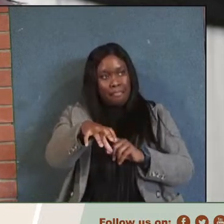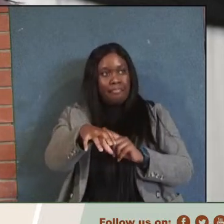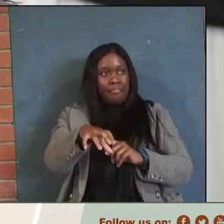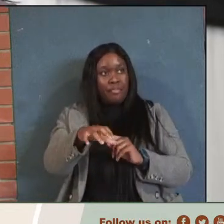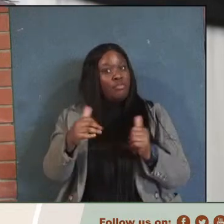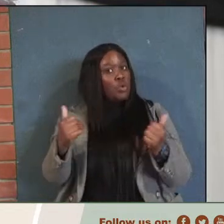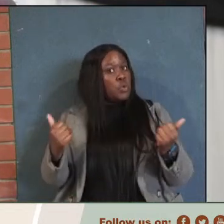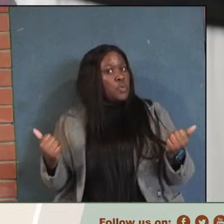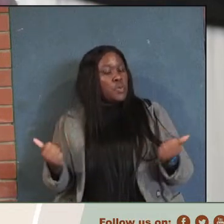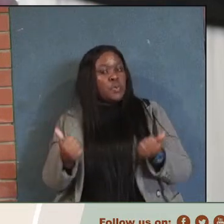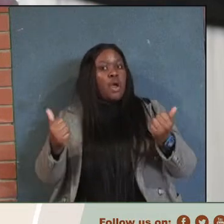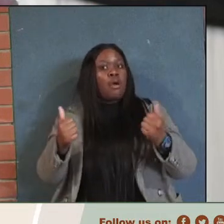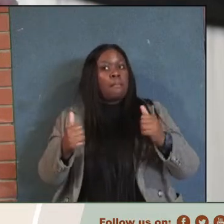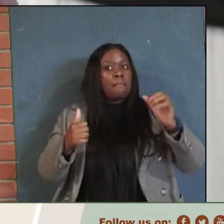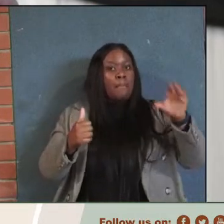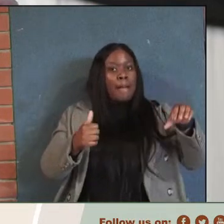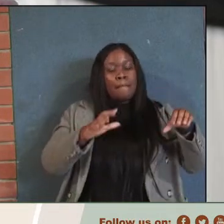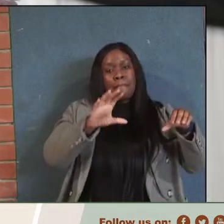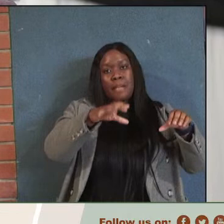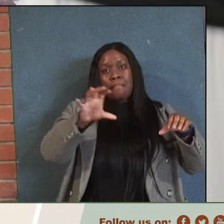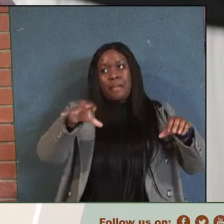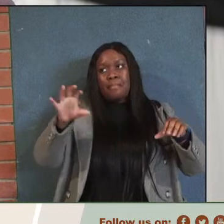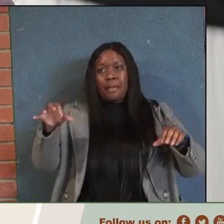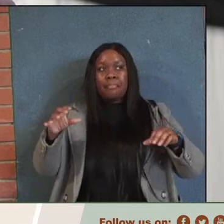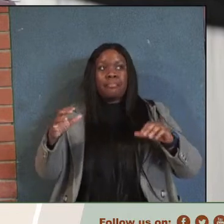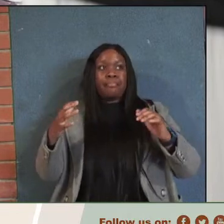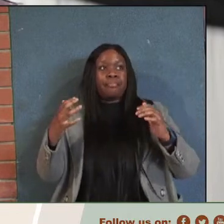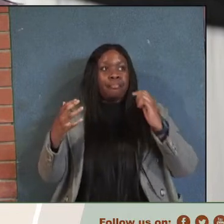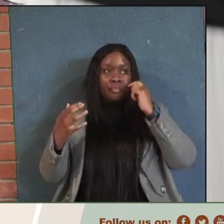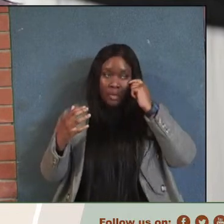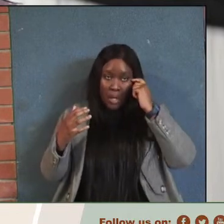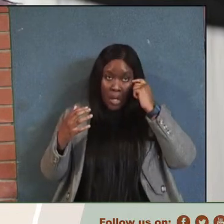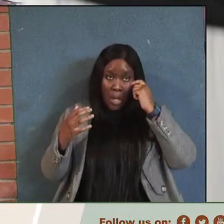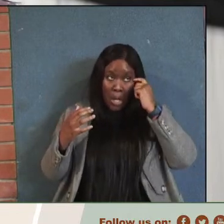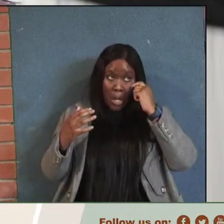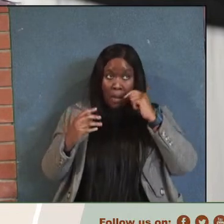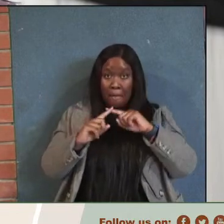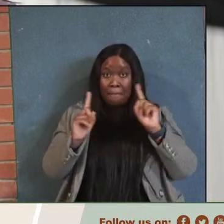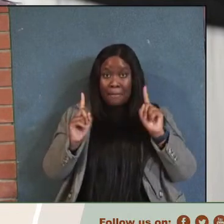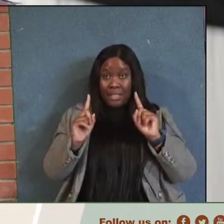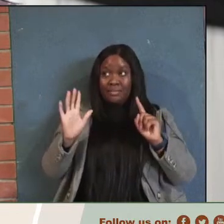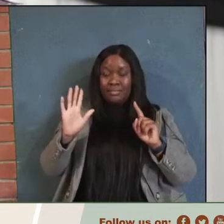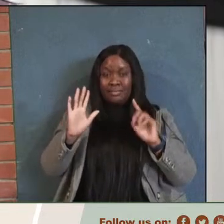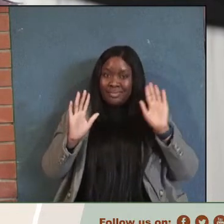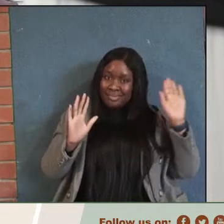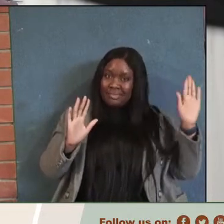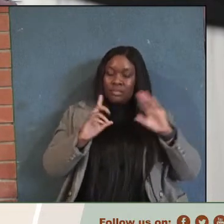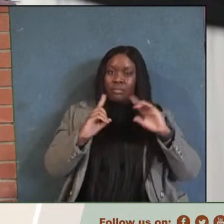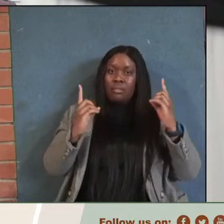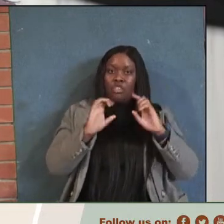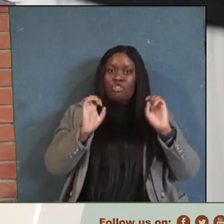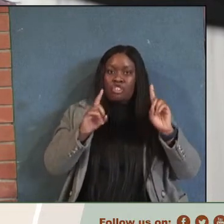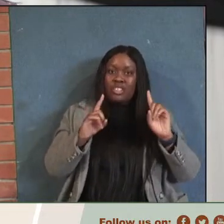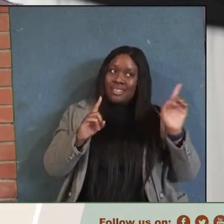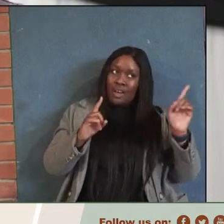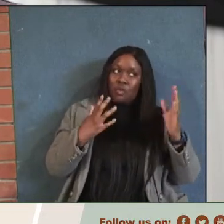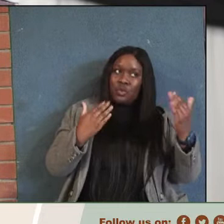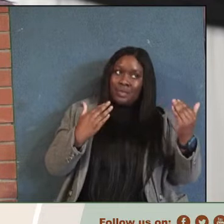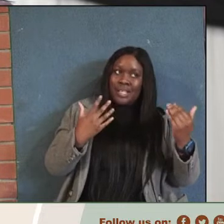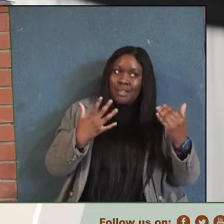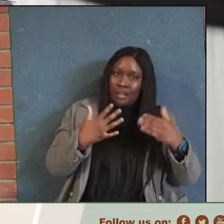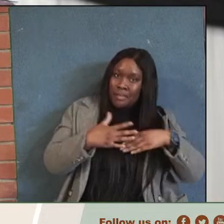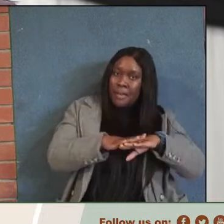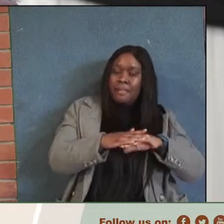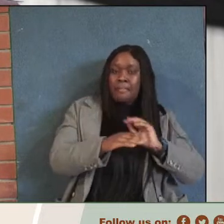currently underway. In terms of in-house aftercare services, the Department of Education would be expected to roll out